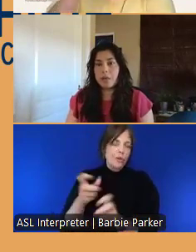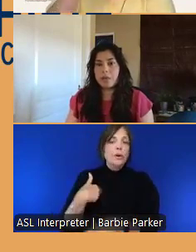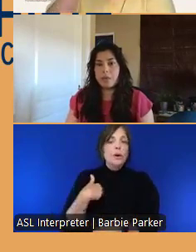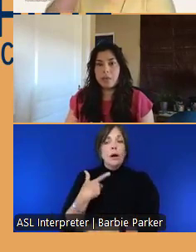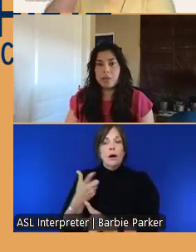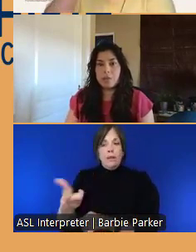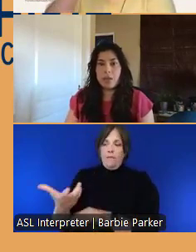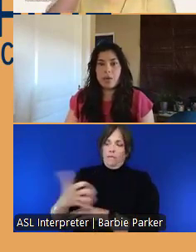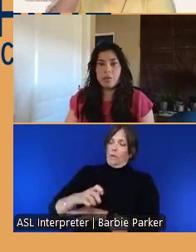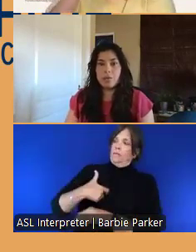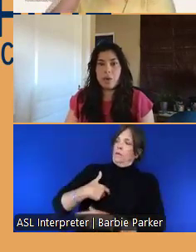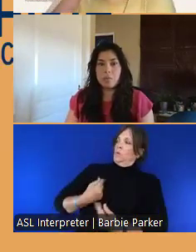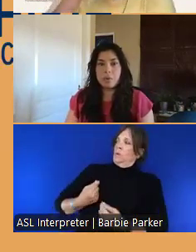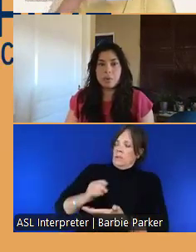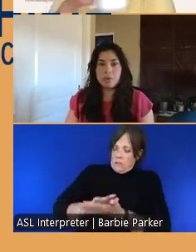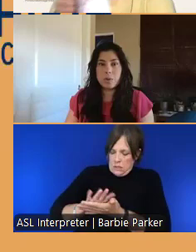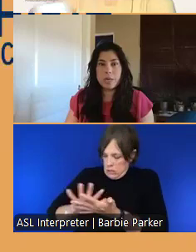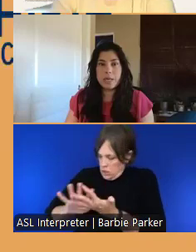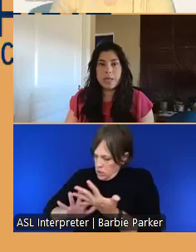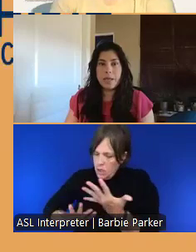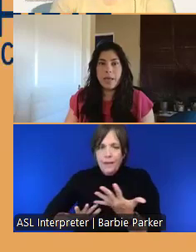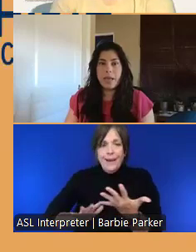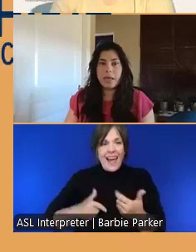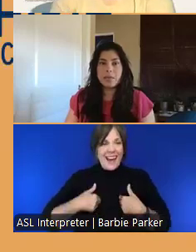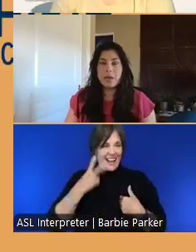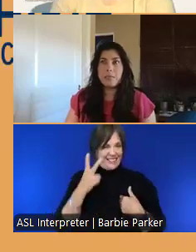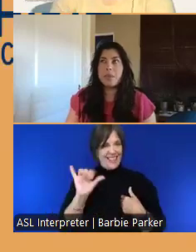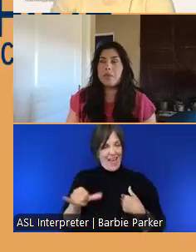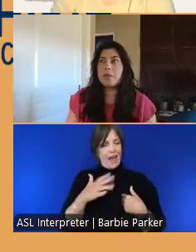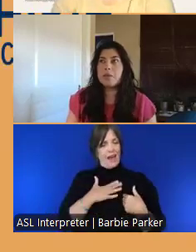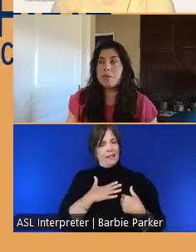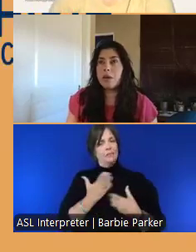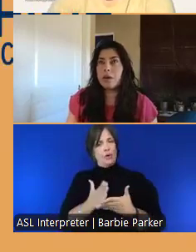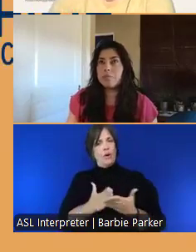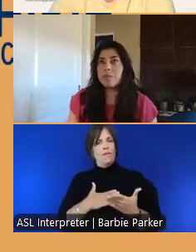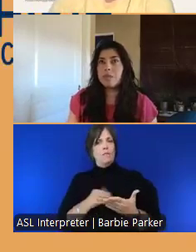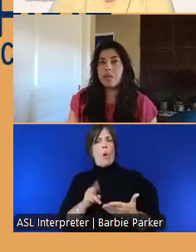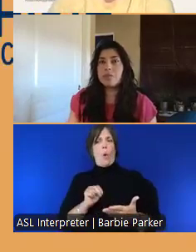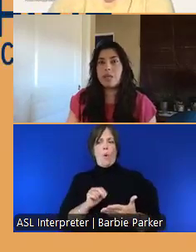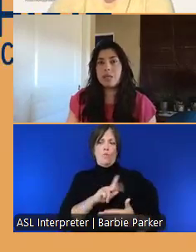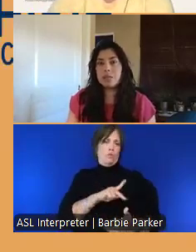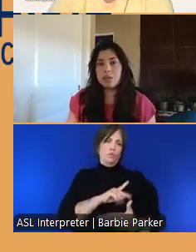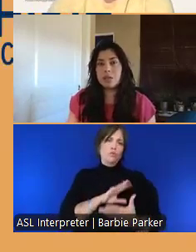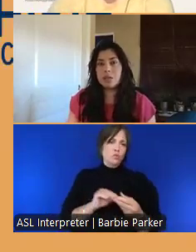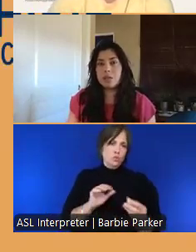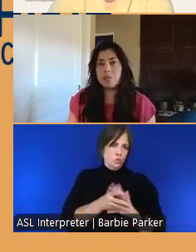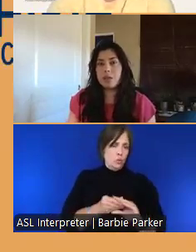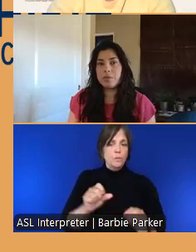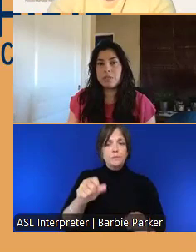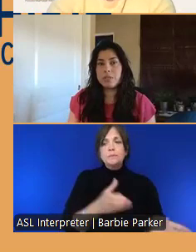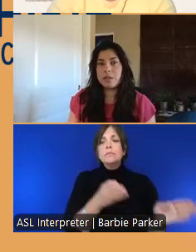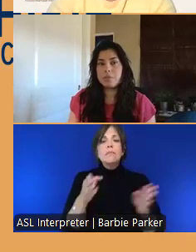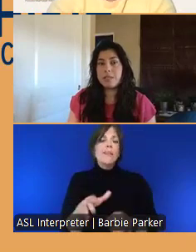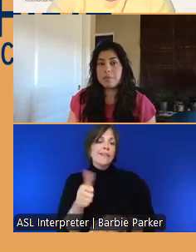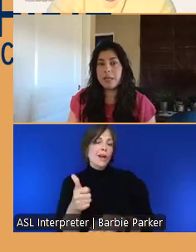that aspect in relation to my own personal story. And the other thing that you had touched on earlier,